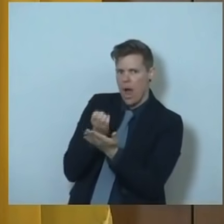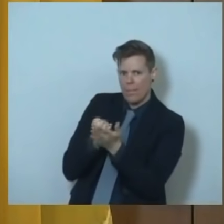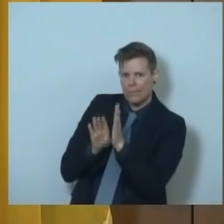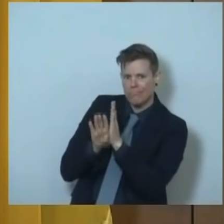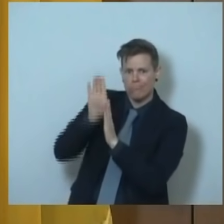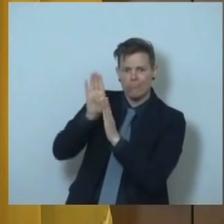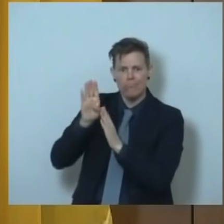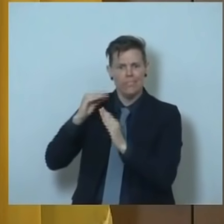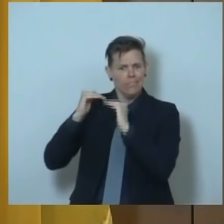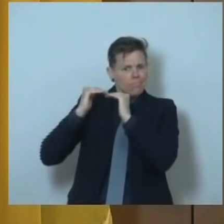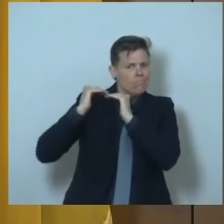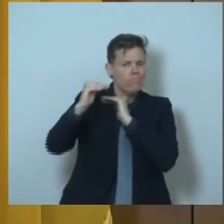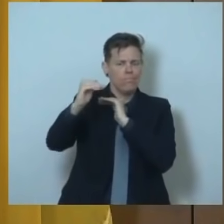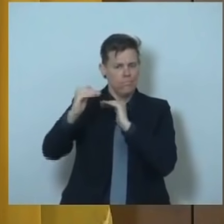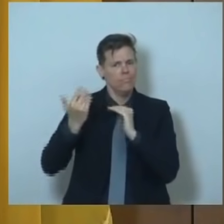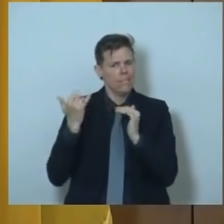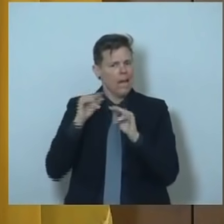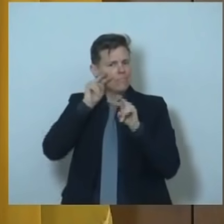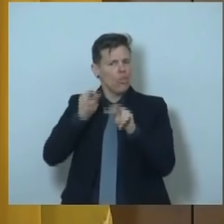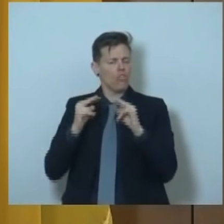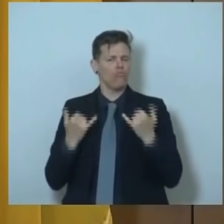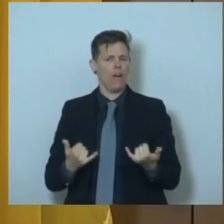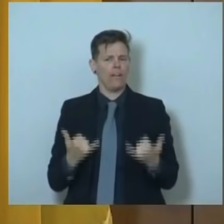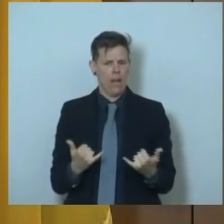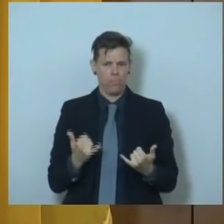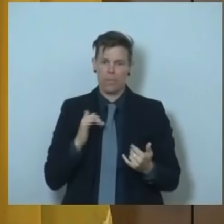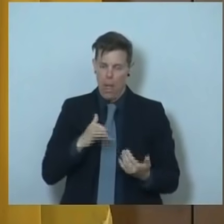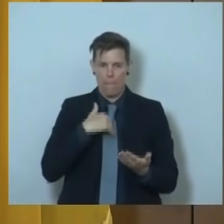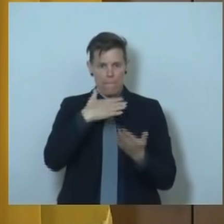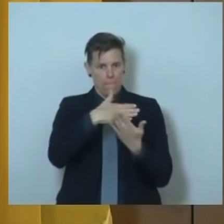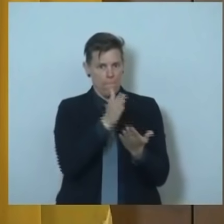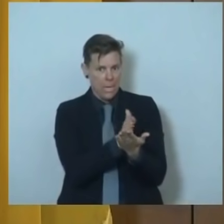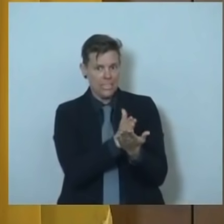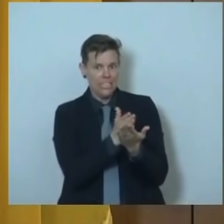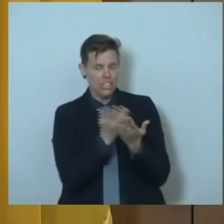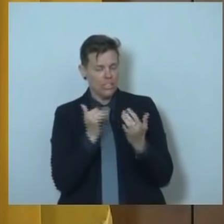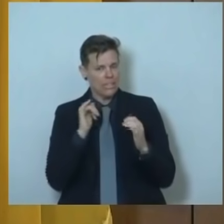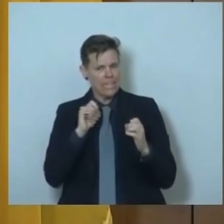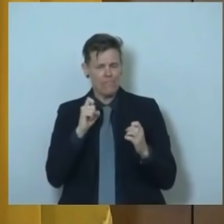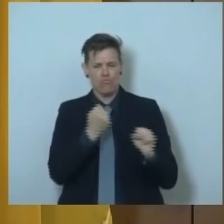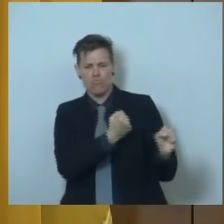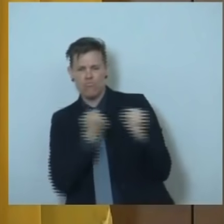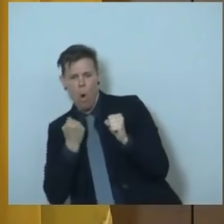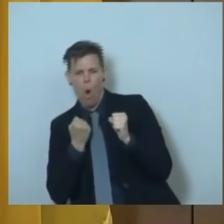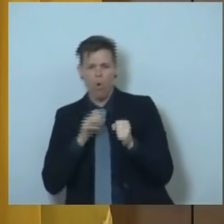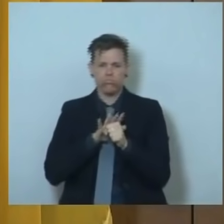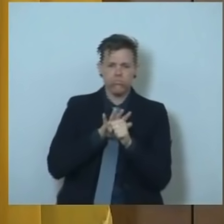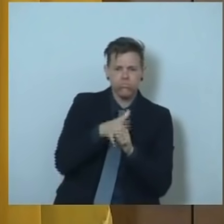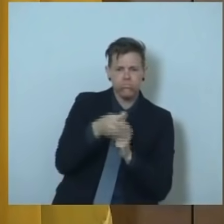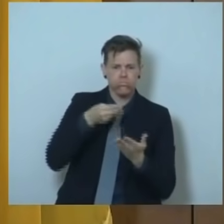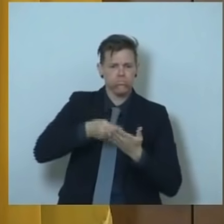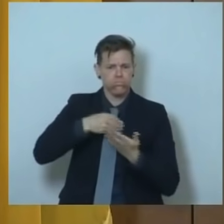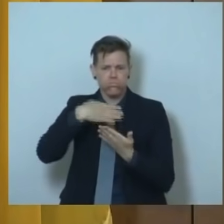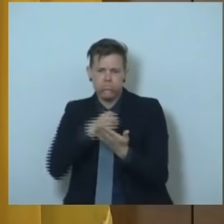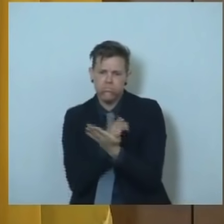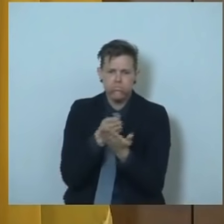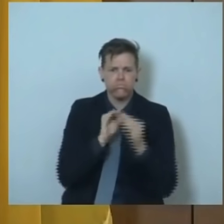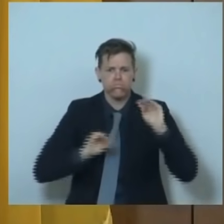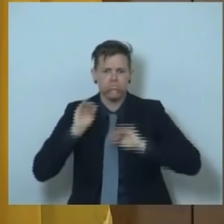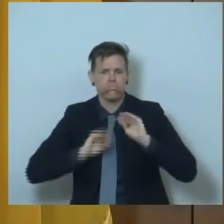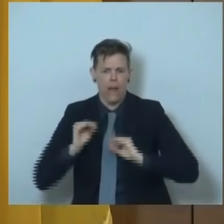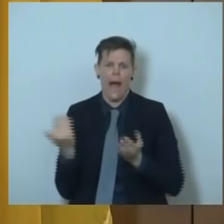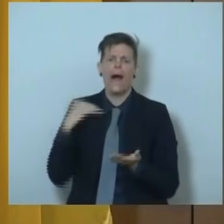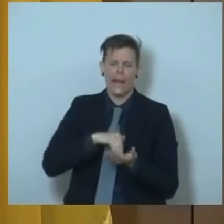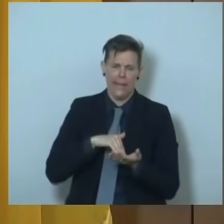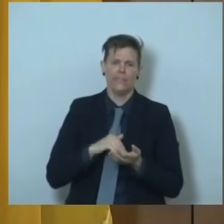way that puts our budget back together in a meaningful format, or aspect for all New Mexicans. So I favor